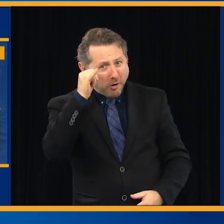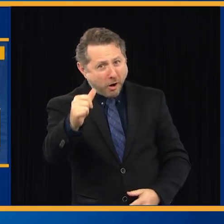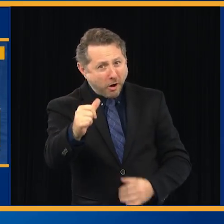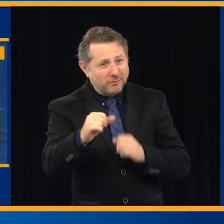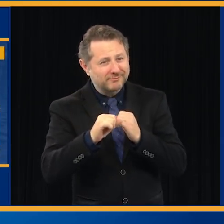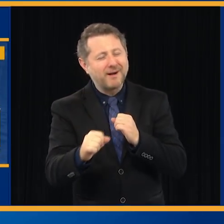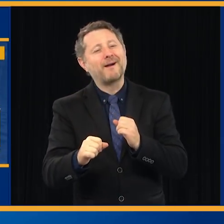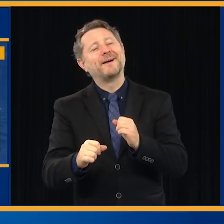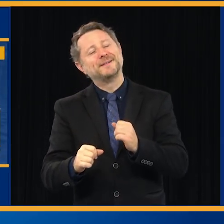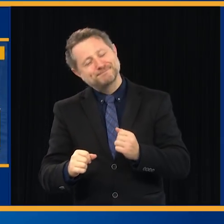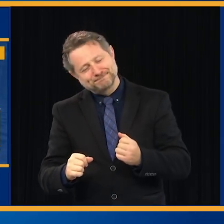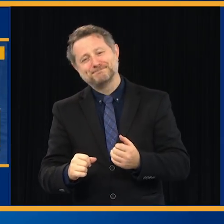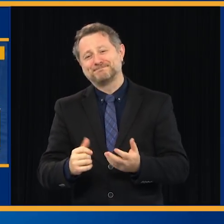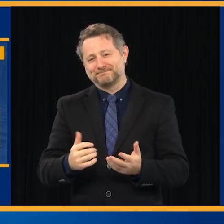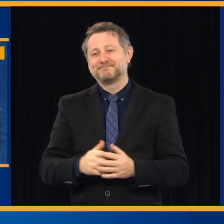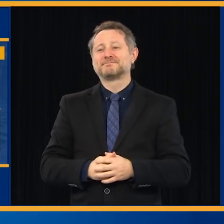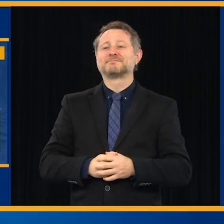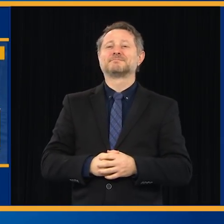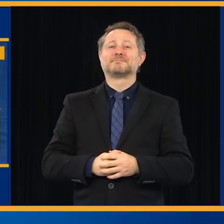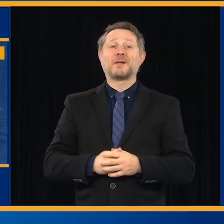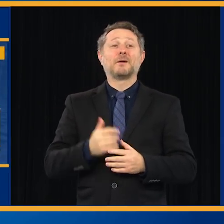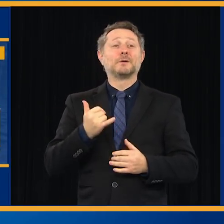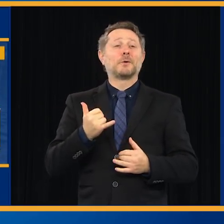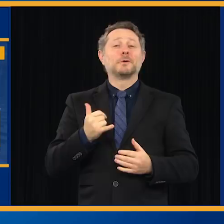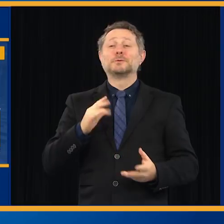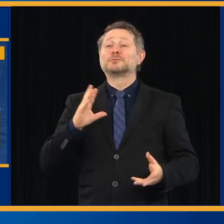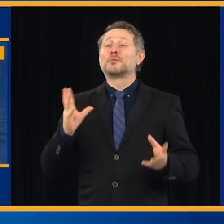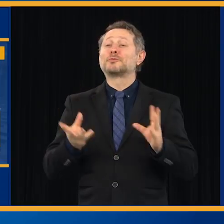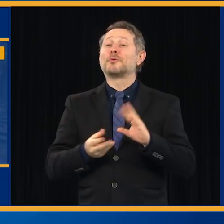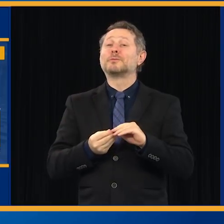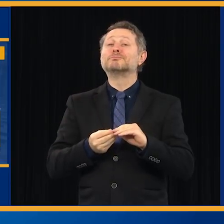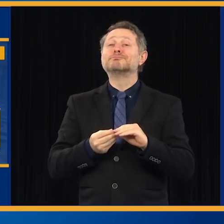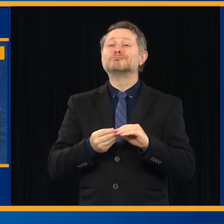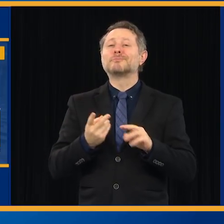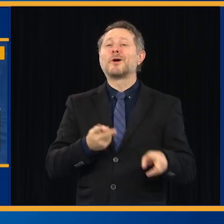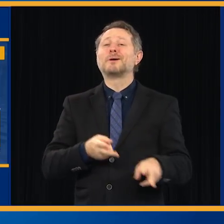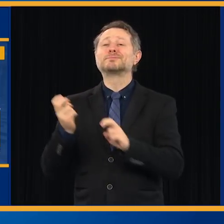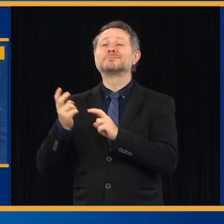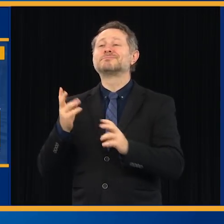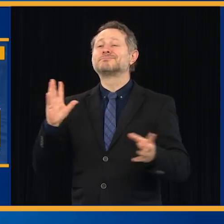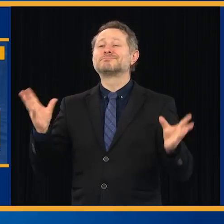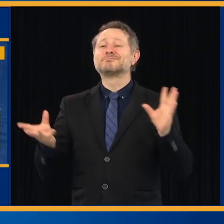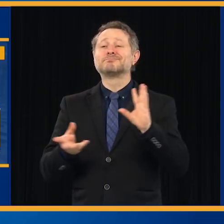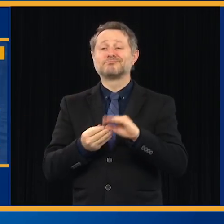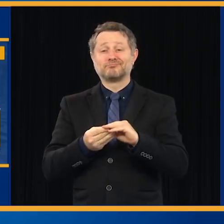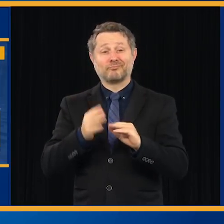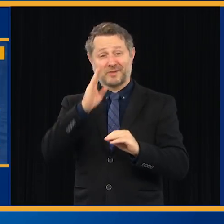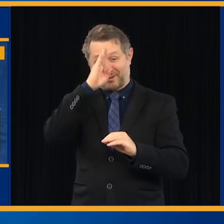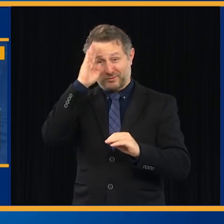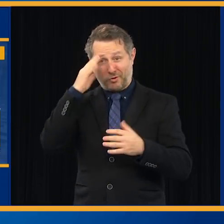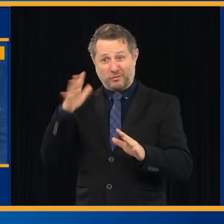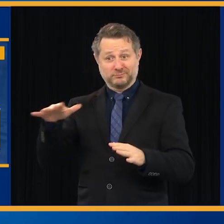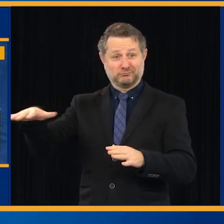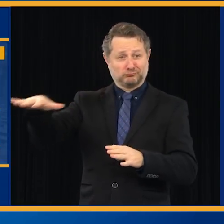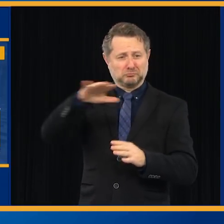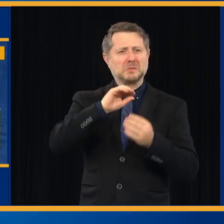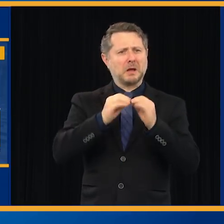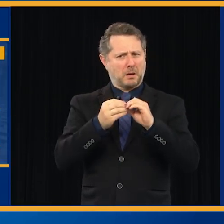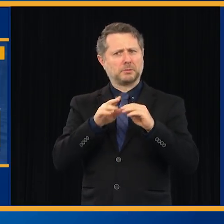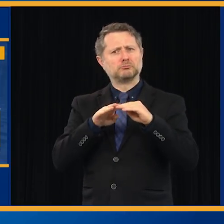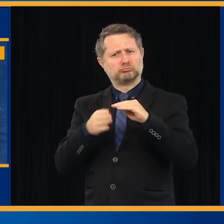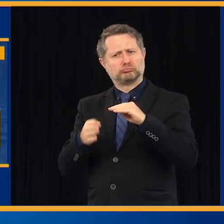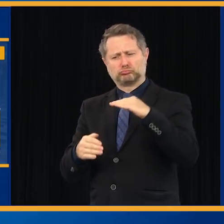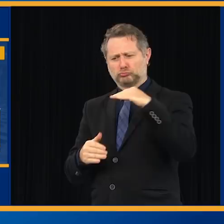days. Today's numbers. The total hospitalization rate is down, and that is